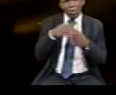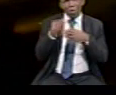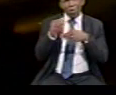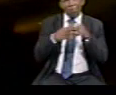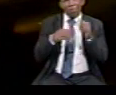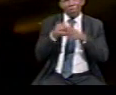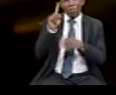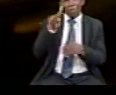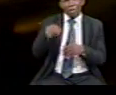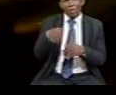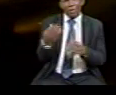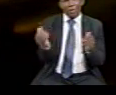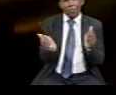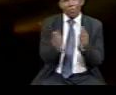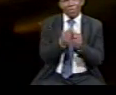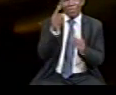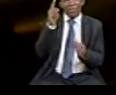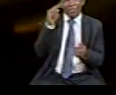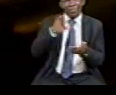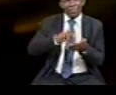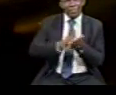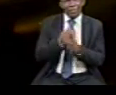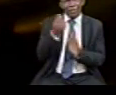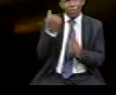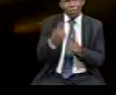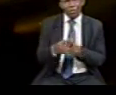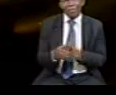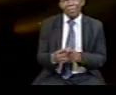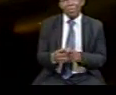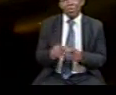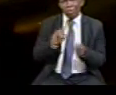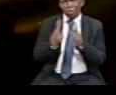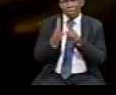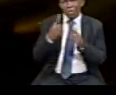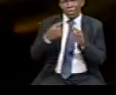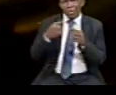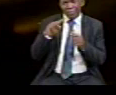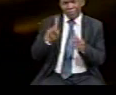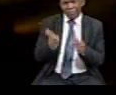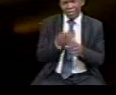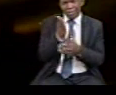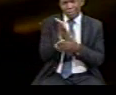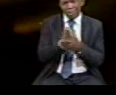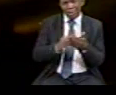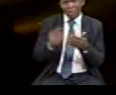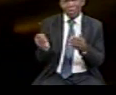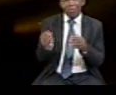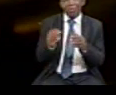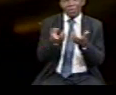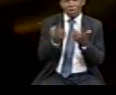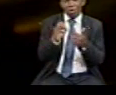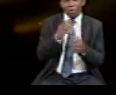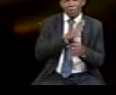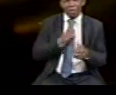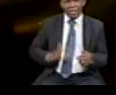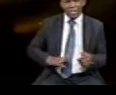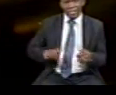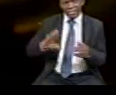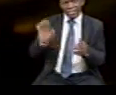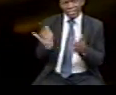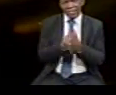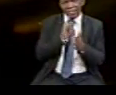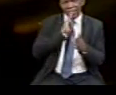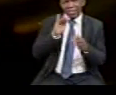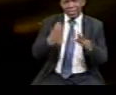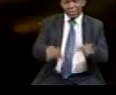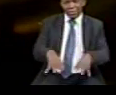Spirit, was talking about the first phase of the coming of the Lord, which the theologians call the rapture, that the church is going to